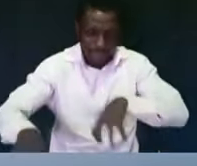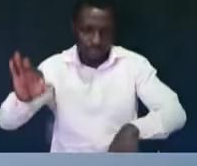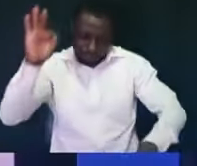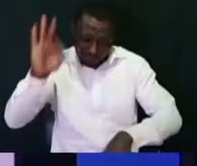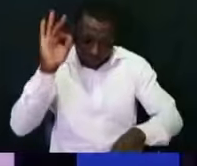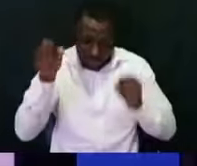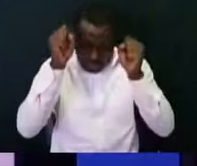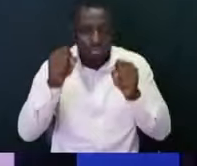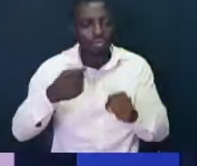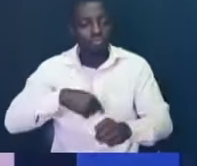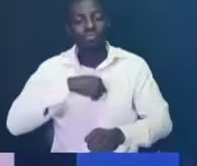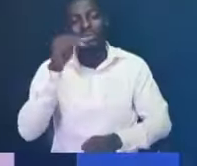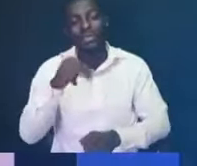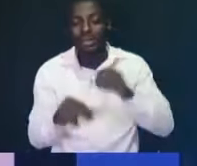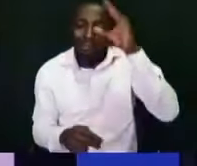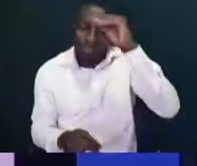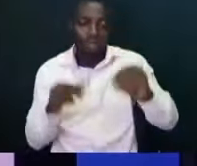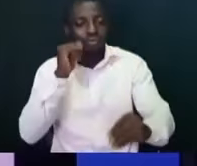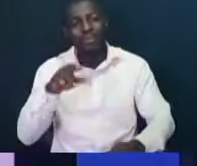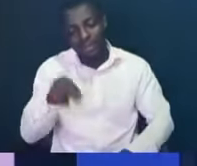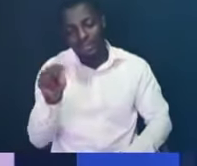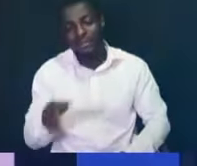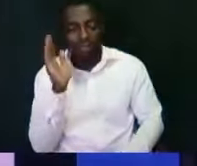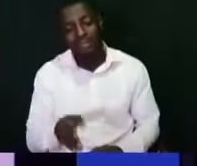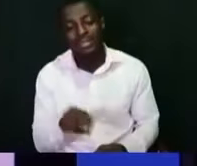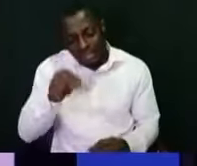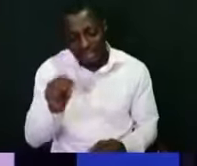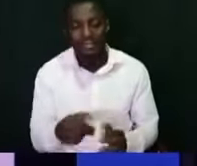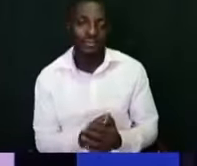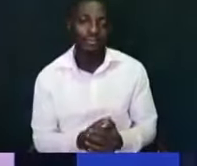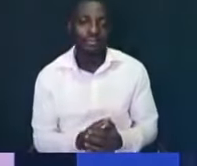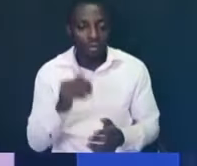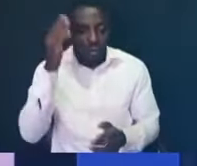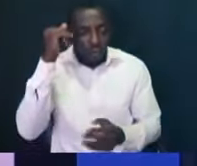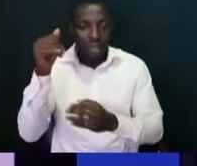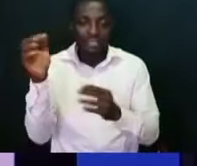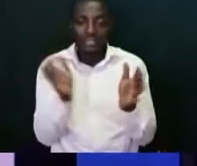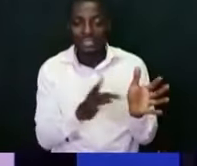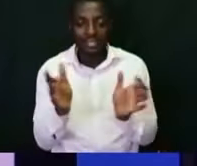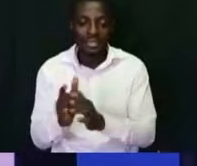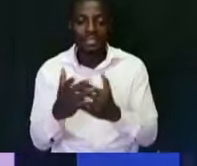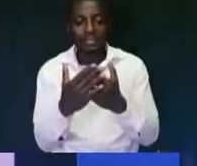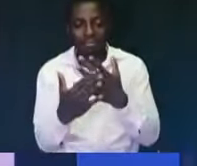backs just need because the blood has never lost his